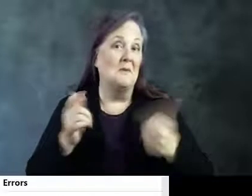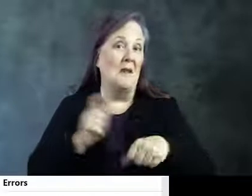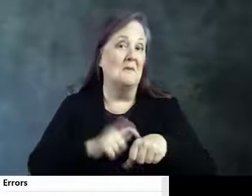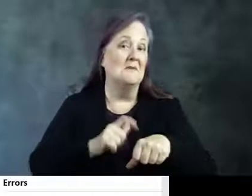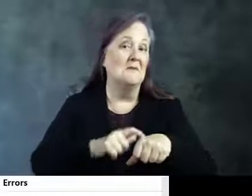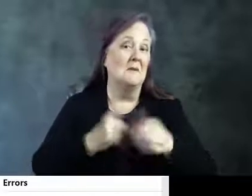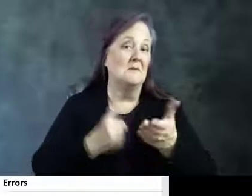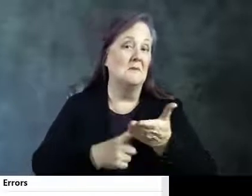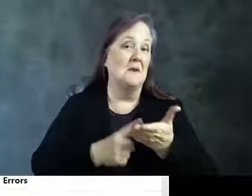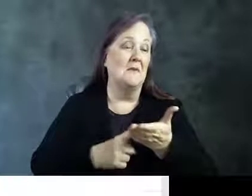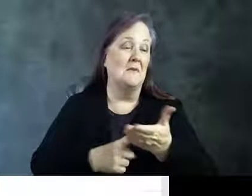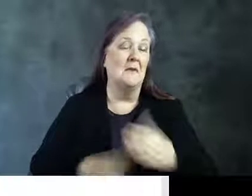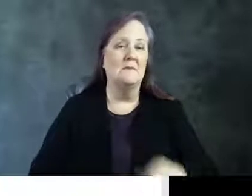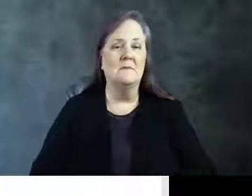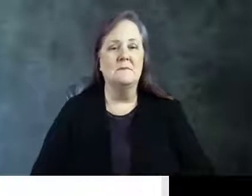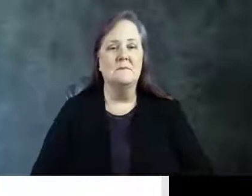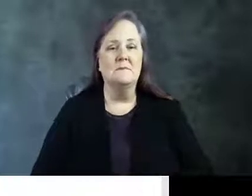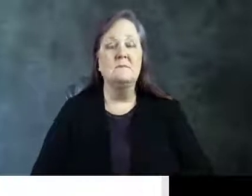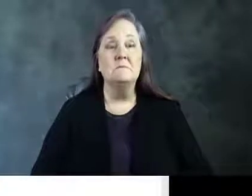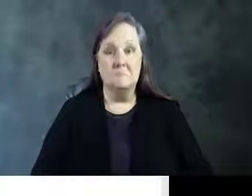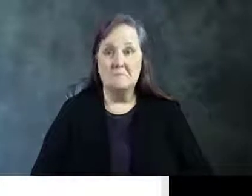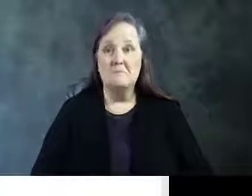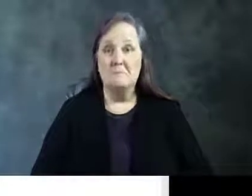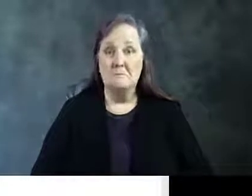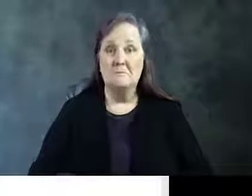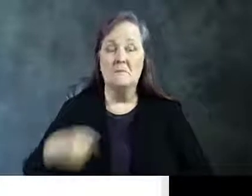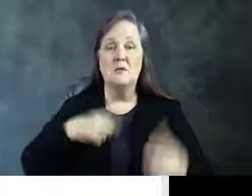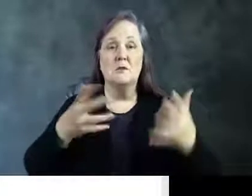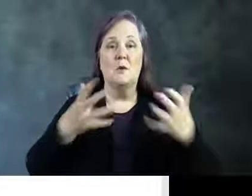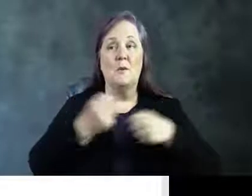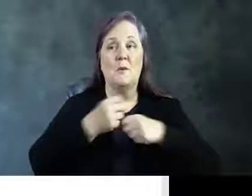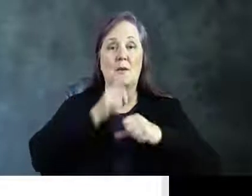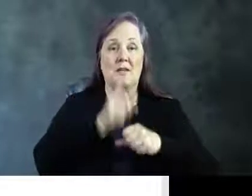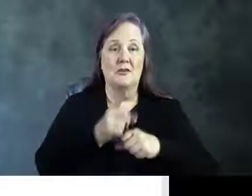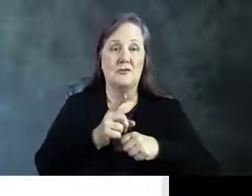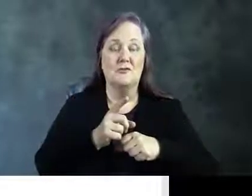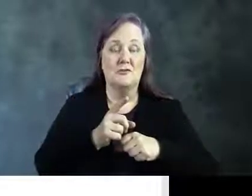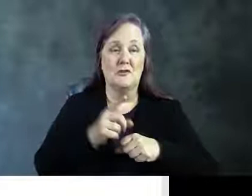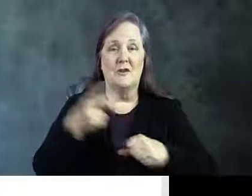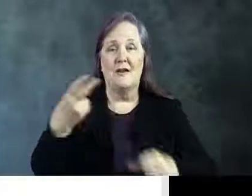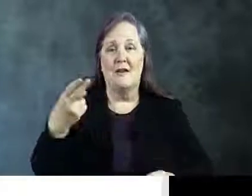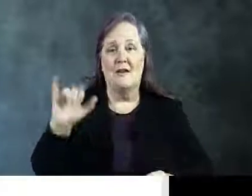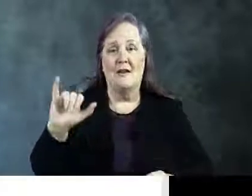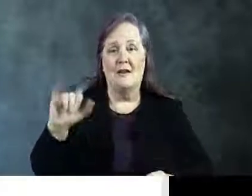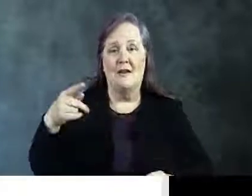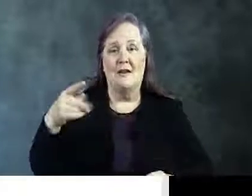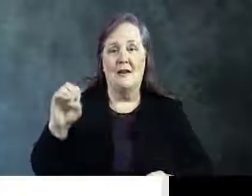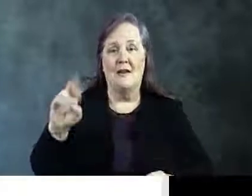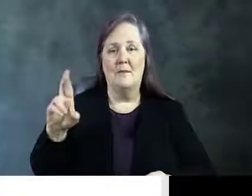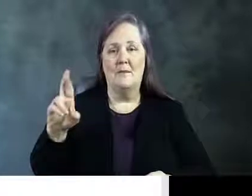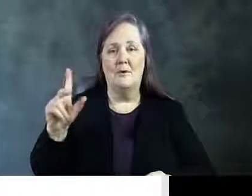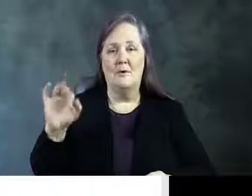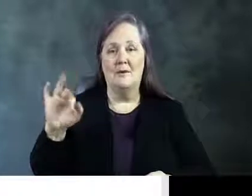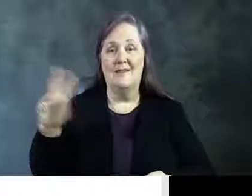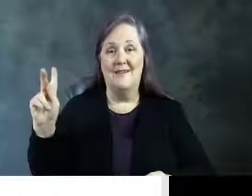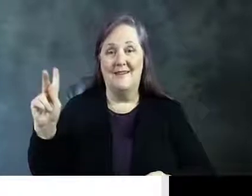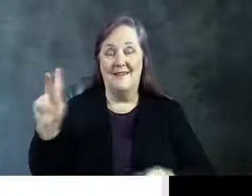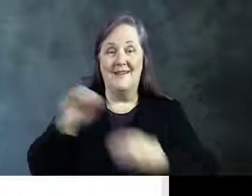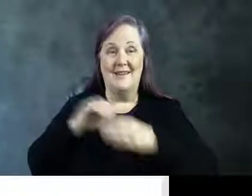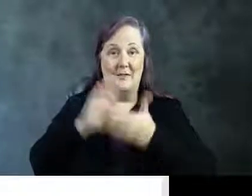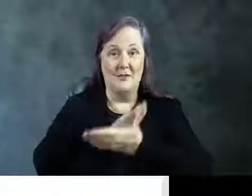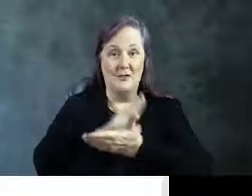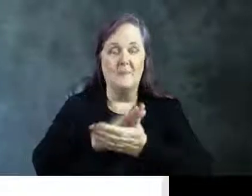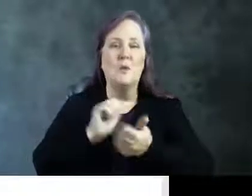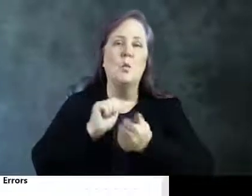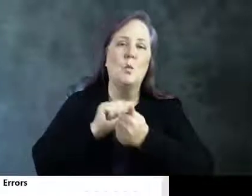that. So we want to make sure that we are putting hyperlinks in our document with context and making sure